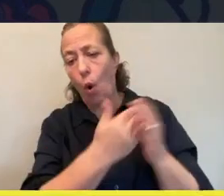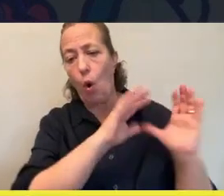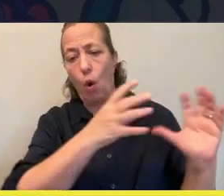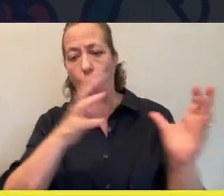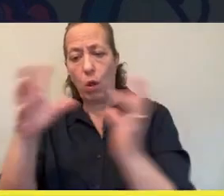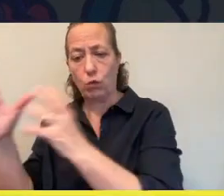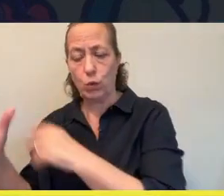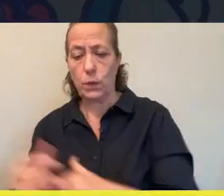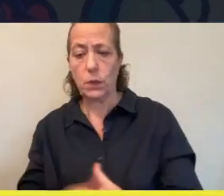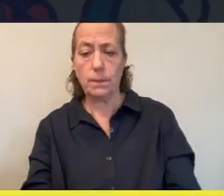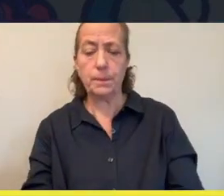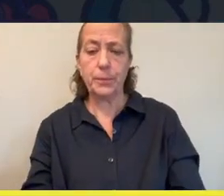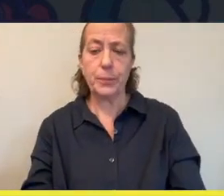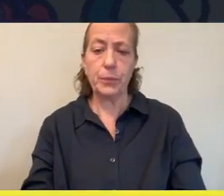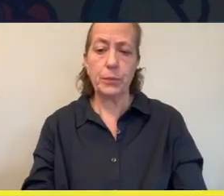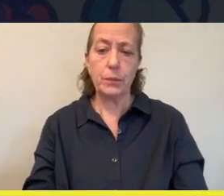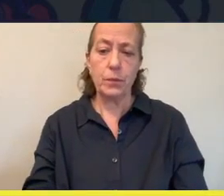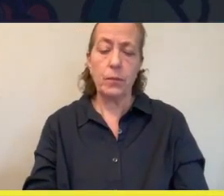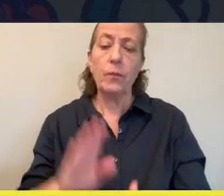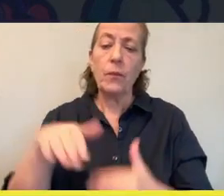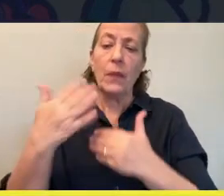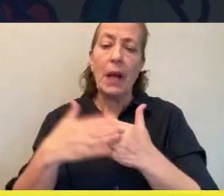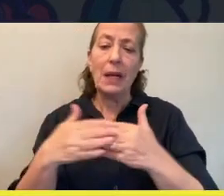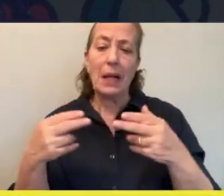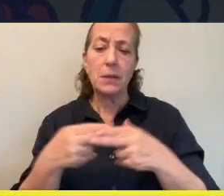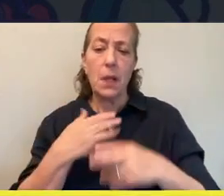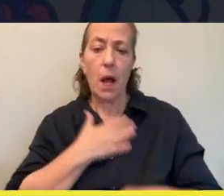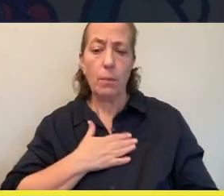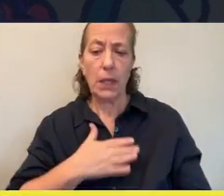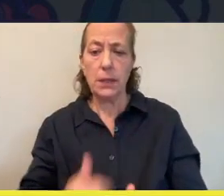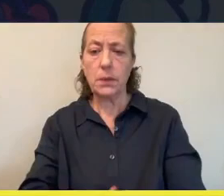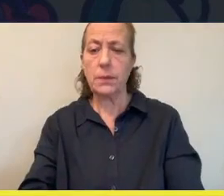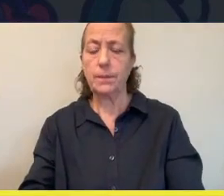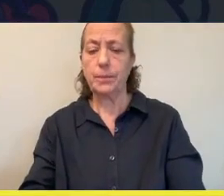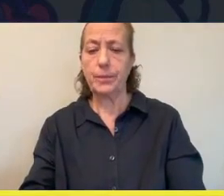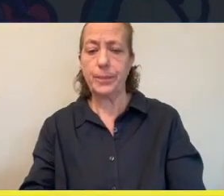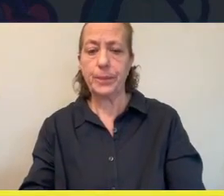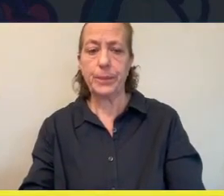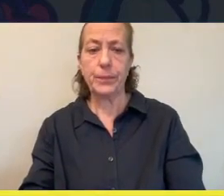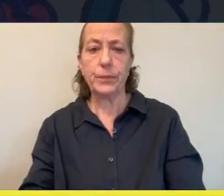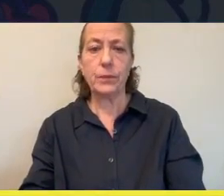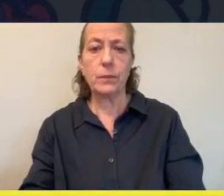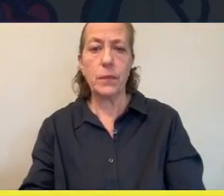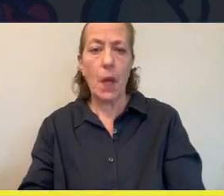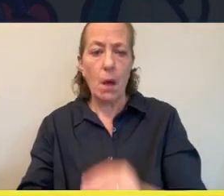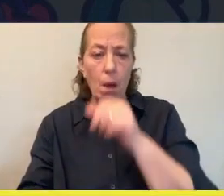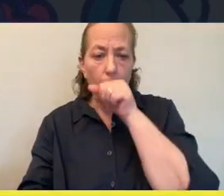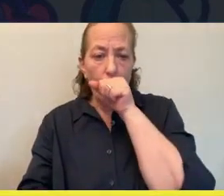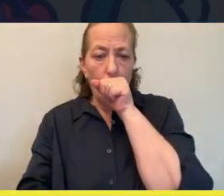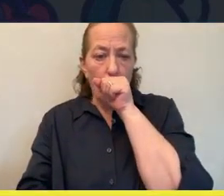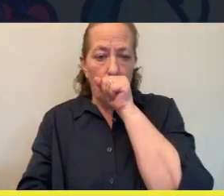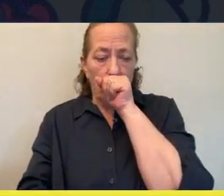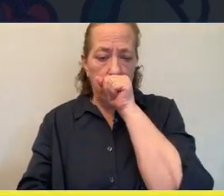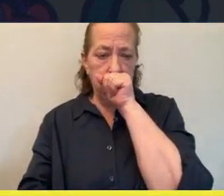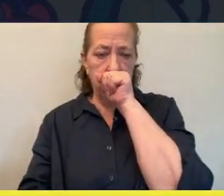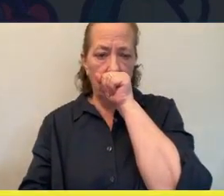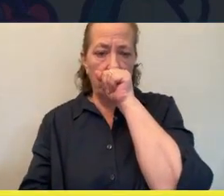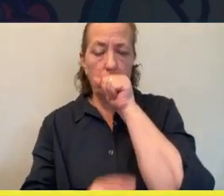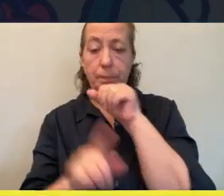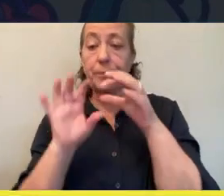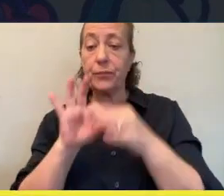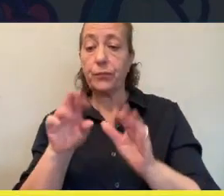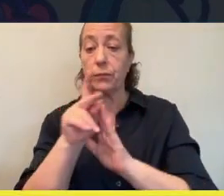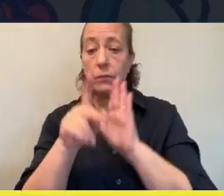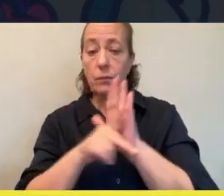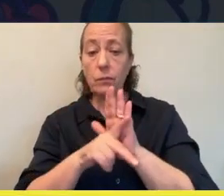Next slide, please. So in terms of policy implications, disabled